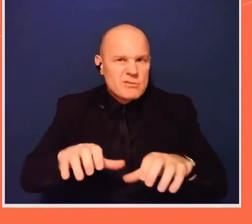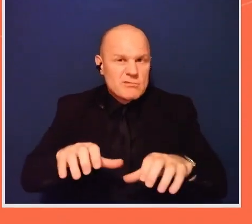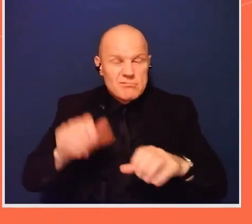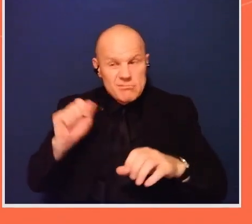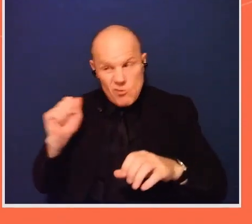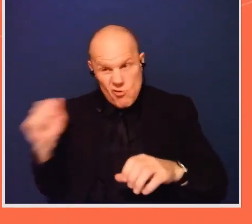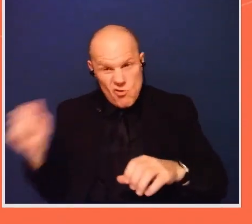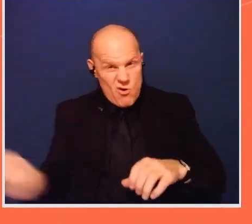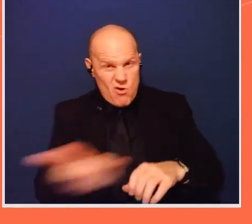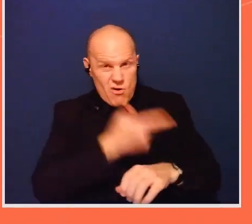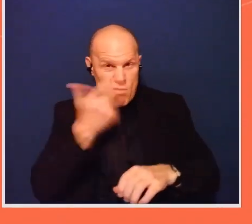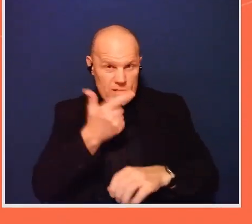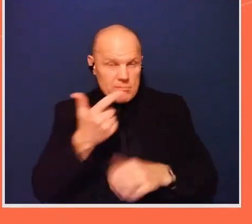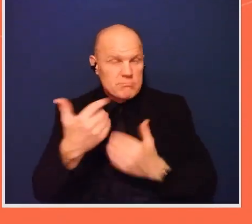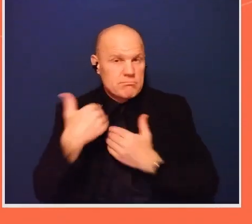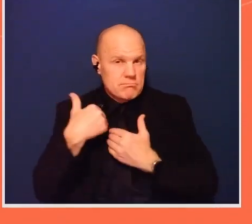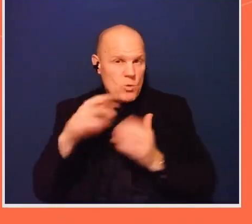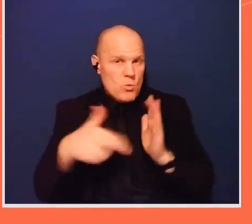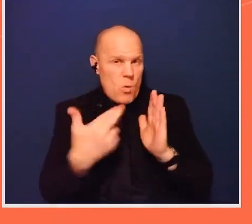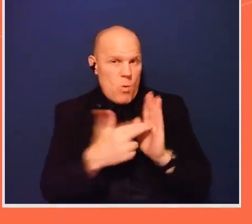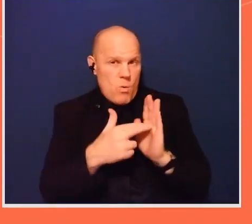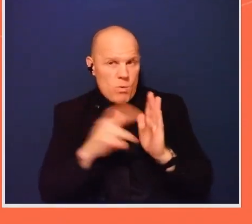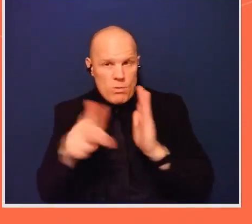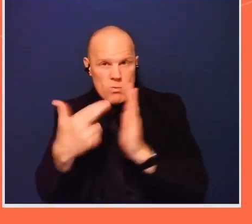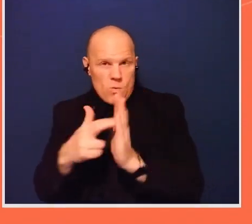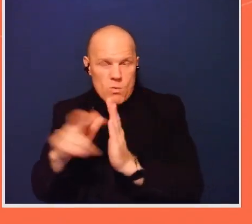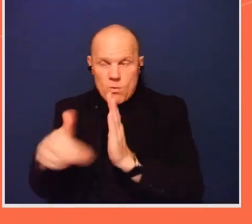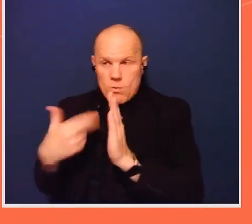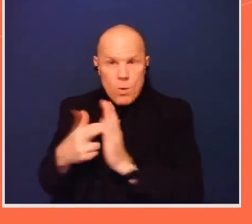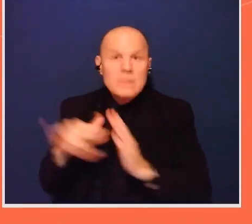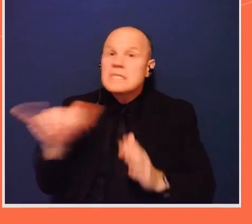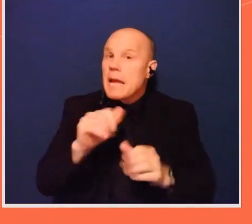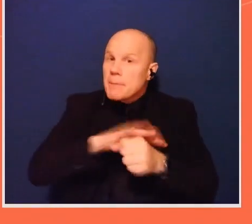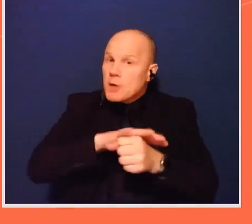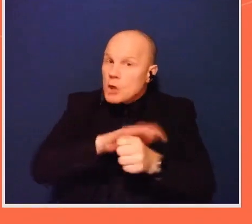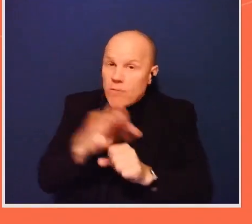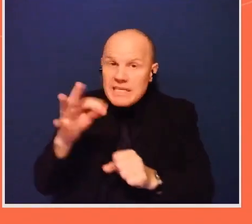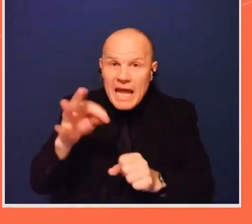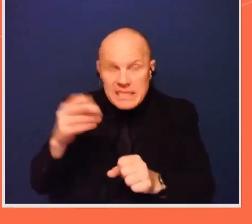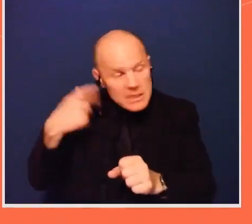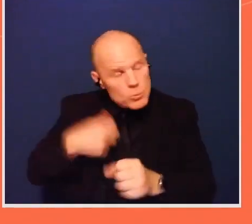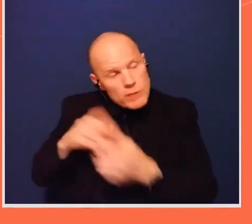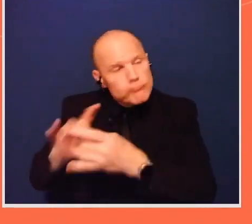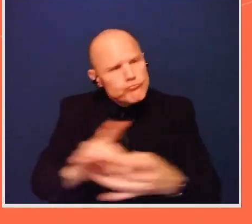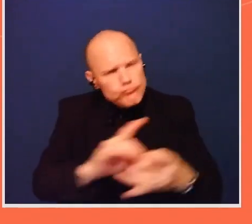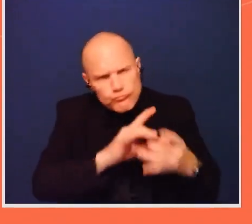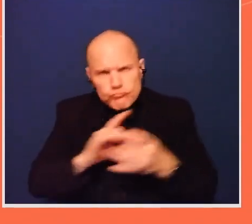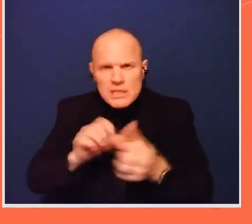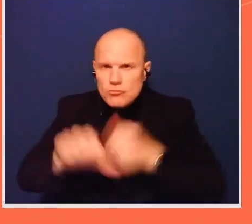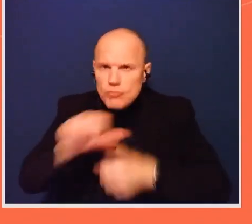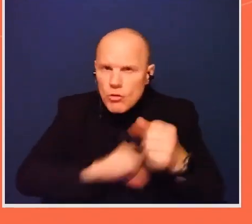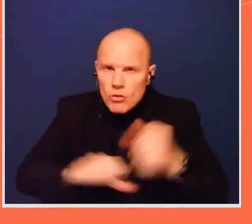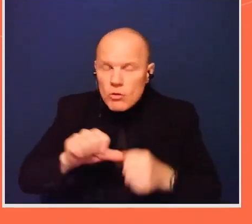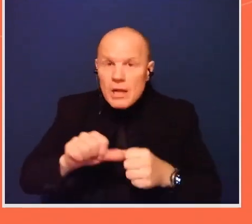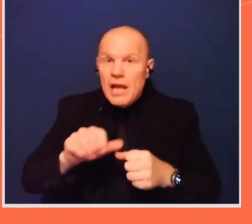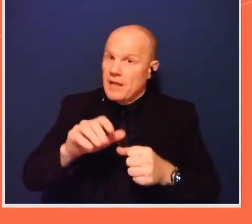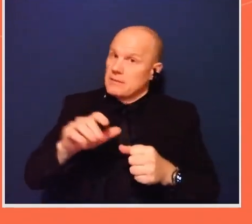Malungil tutao, ako te bodo susray budul, ma rubukul